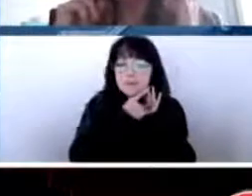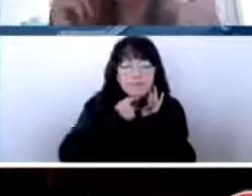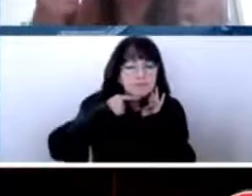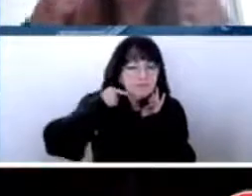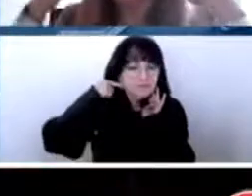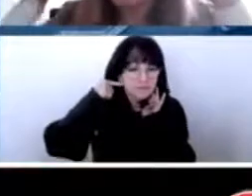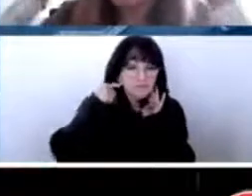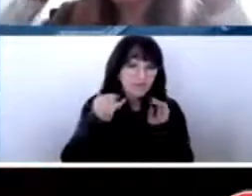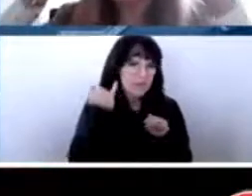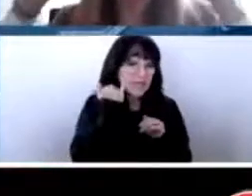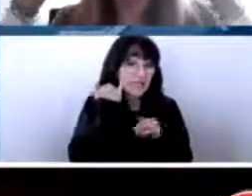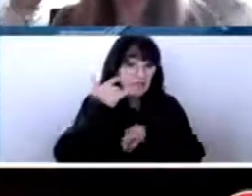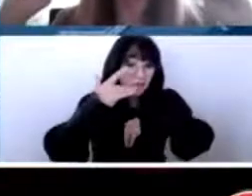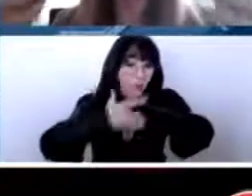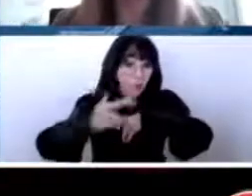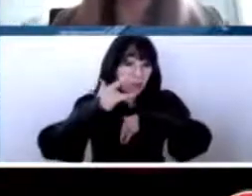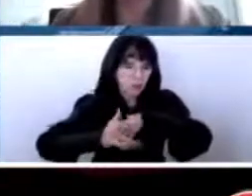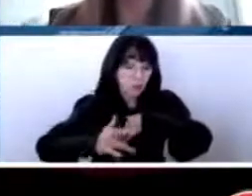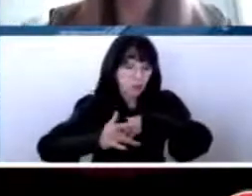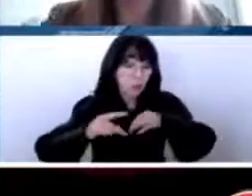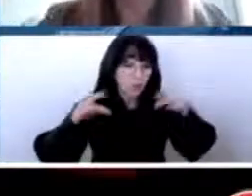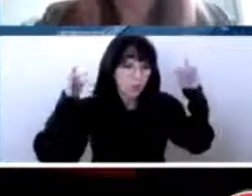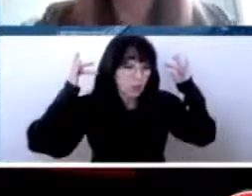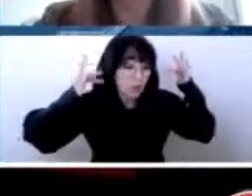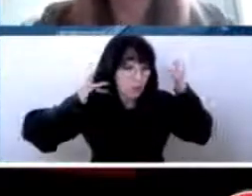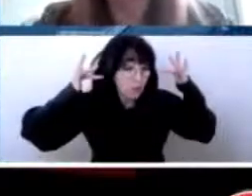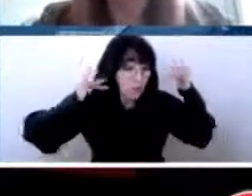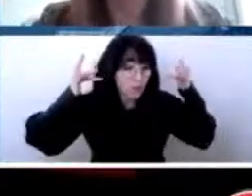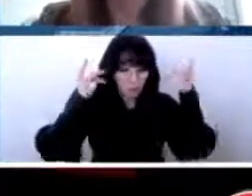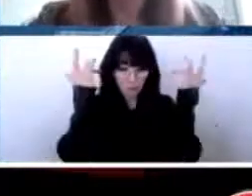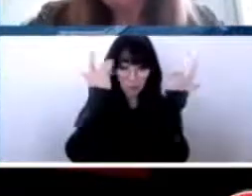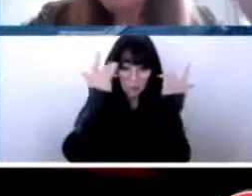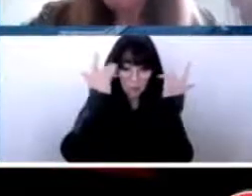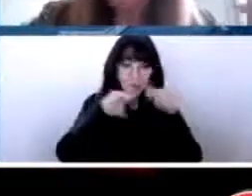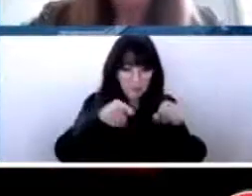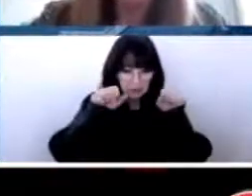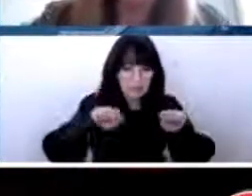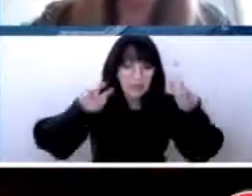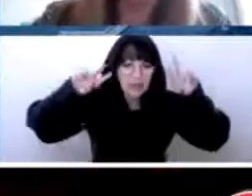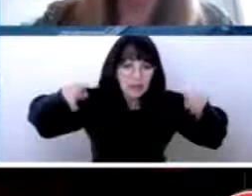there's any gaps at all, there's ways that you can adjust the